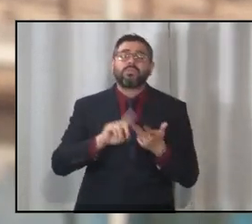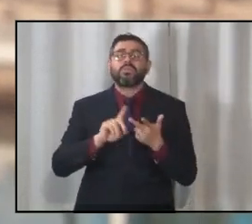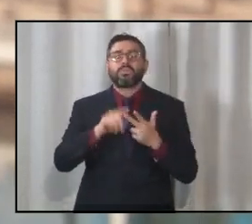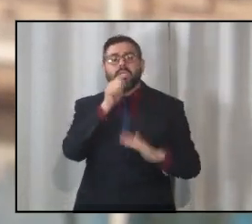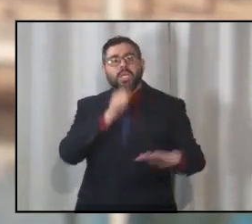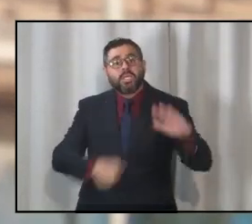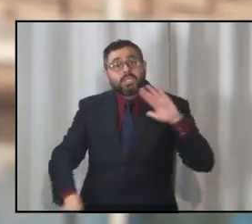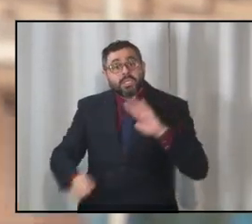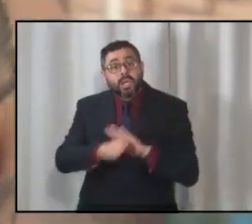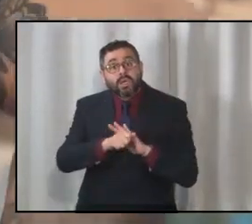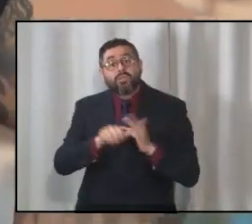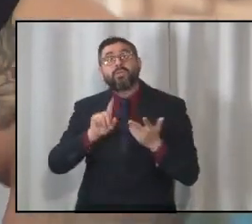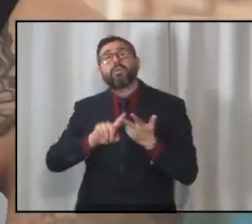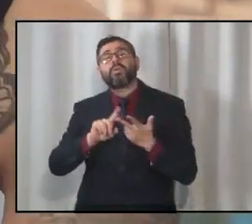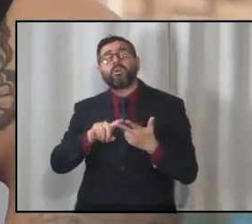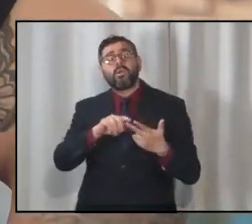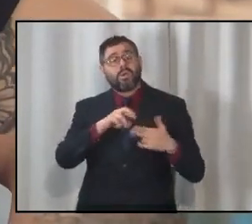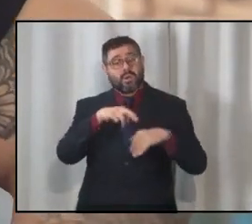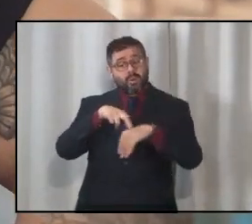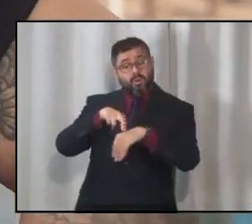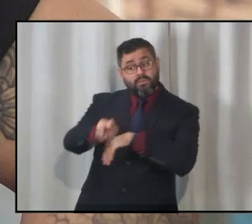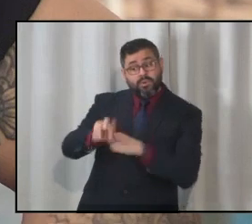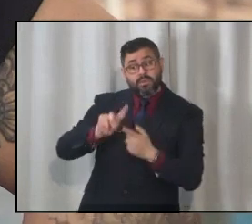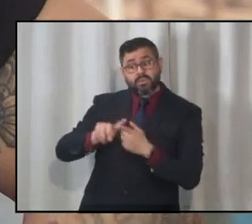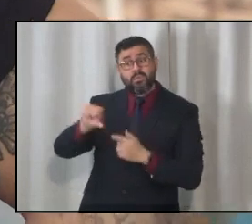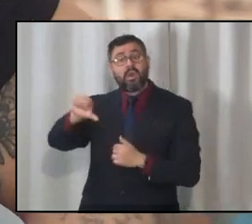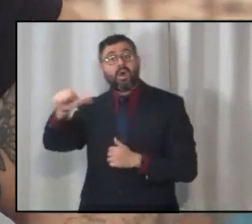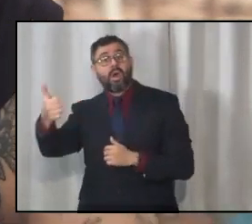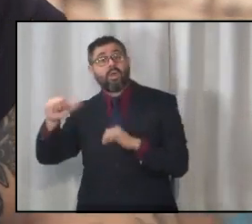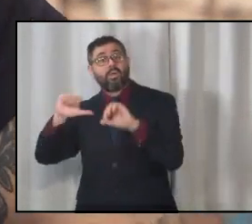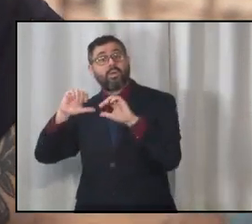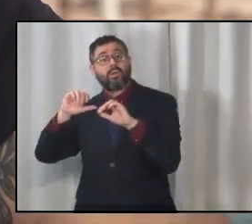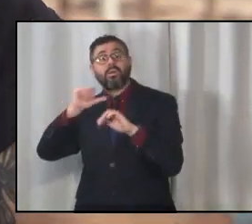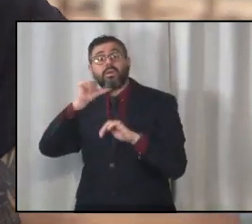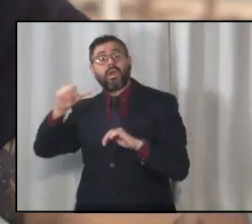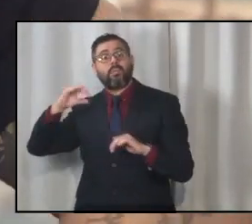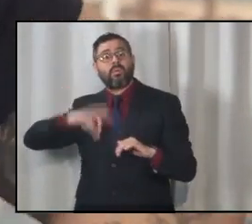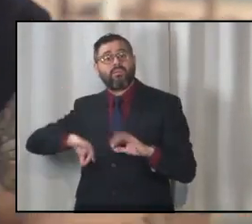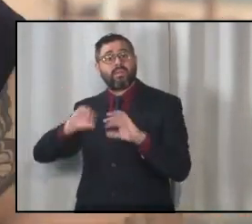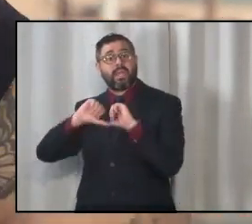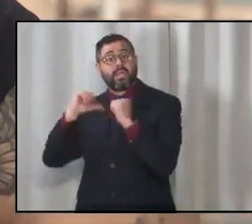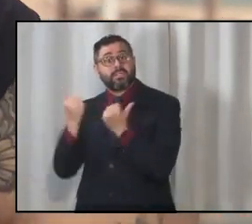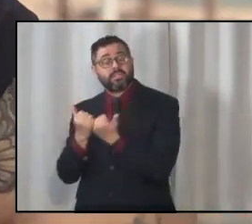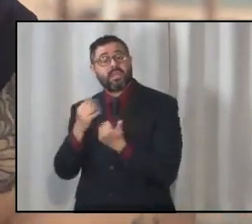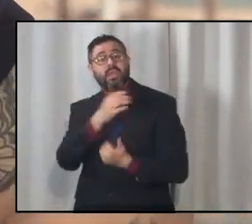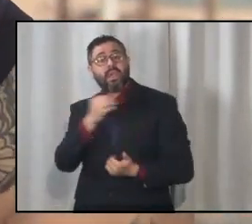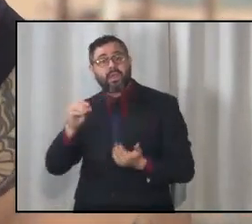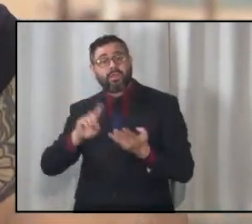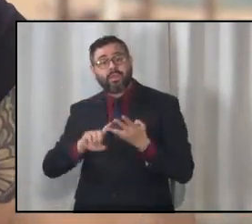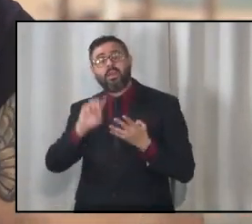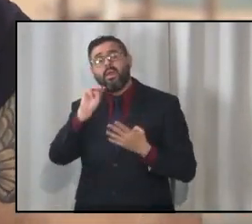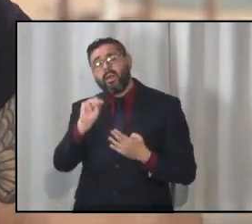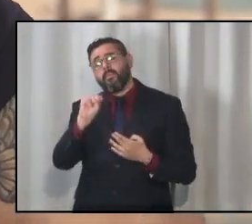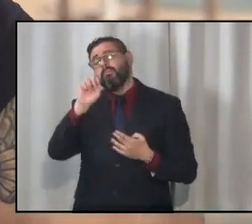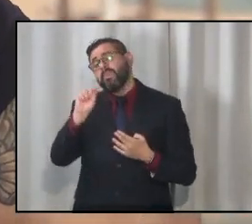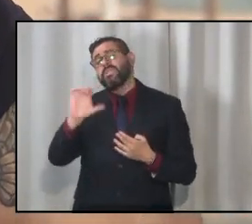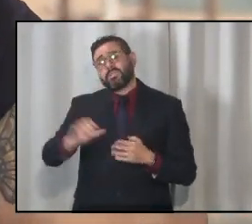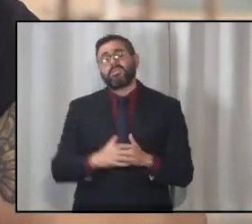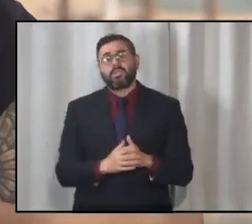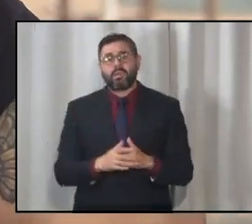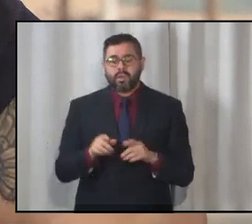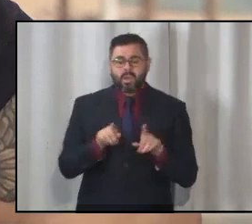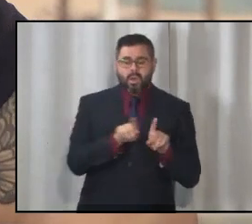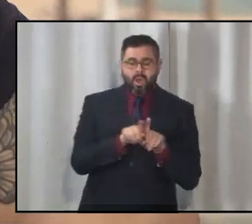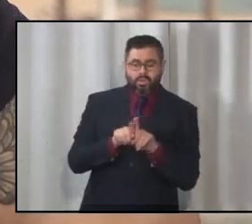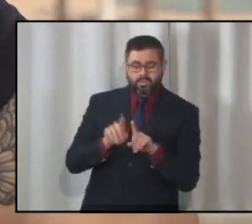shelters, referrals to any of our partner agencies, as well as transportation to the MSC. I also oversee our